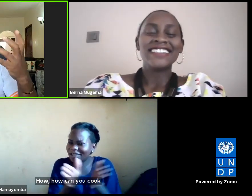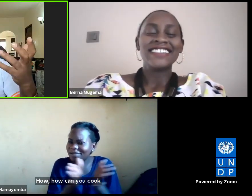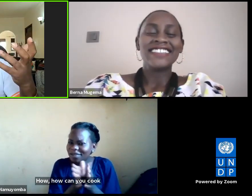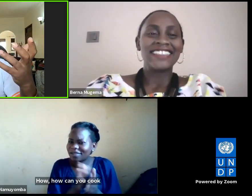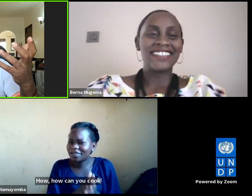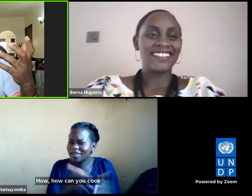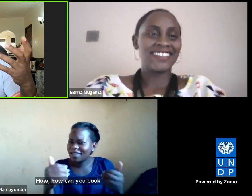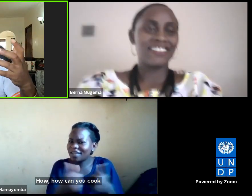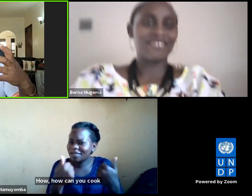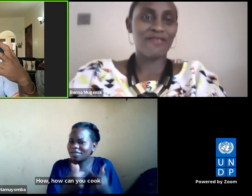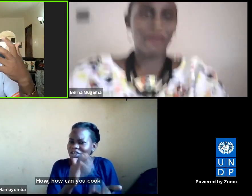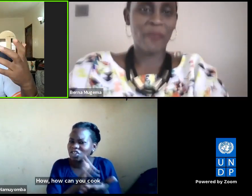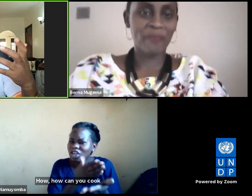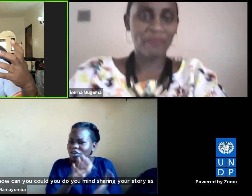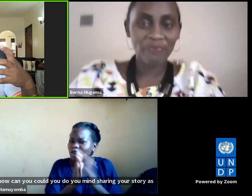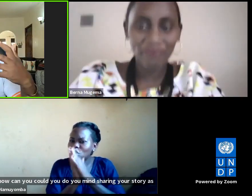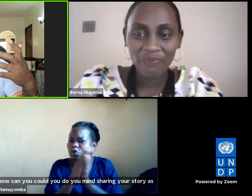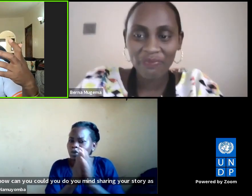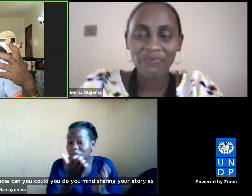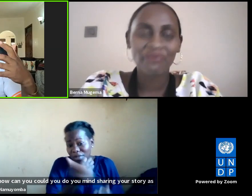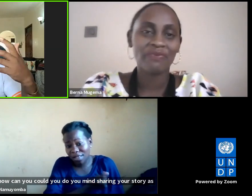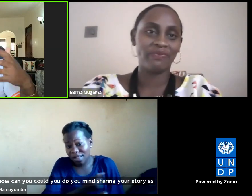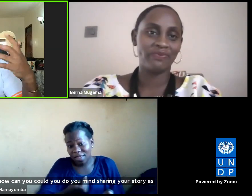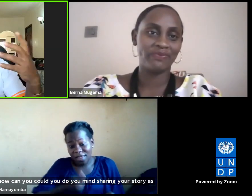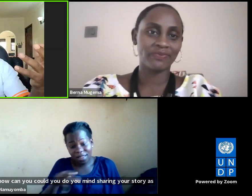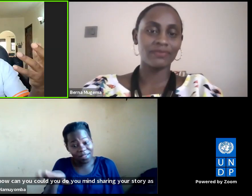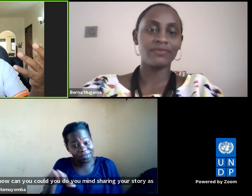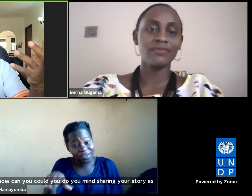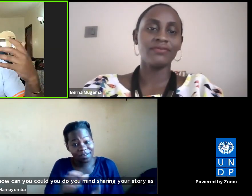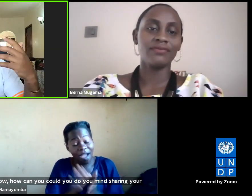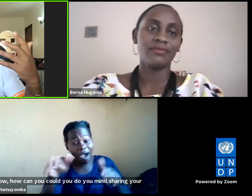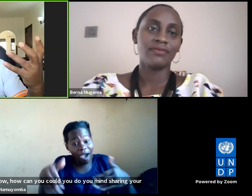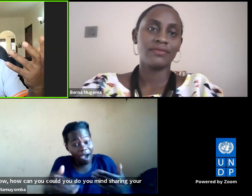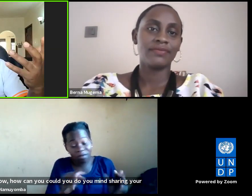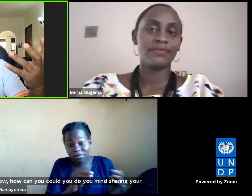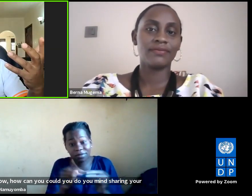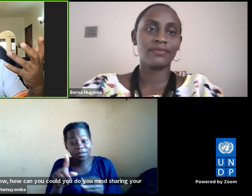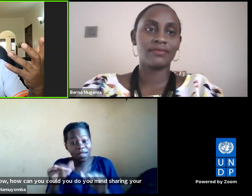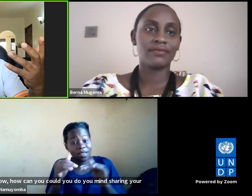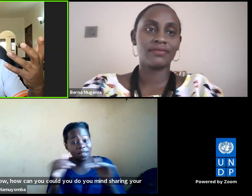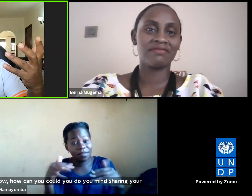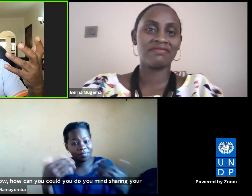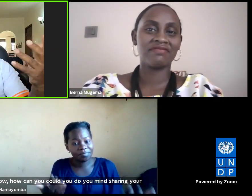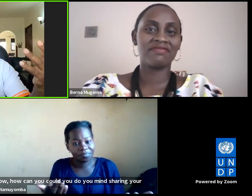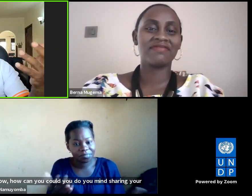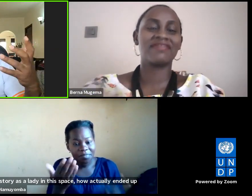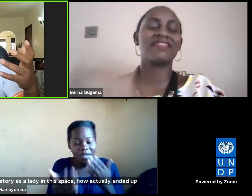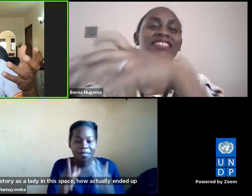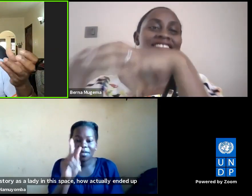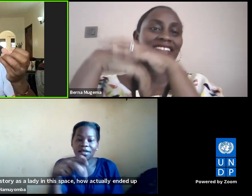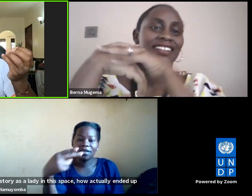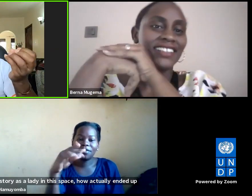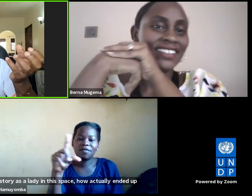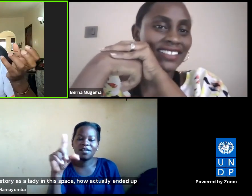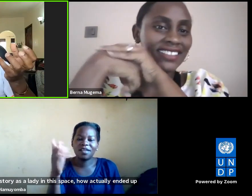Could you mind sharing your story as a lady in this space, how actually you ended up there? Maybe Felix might also have some thoughts on how that,